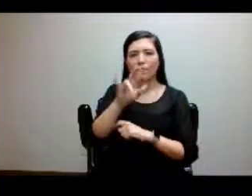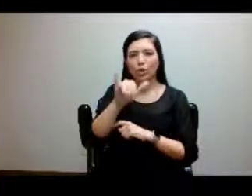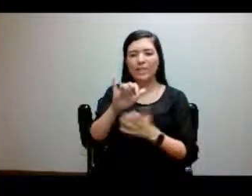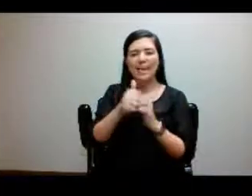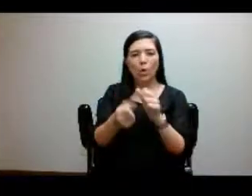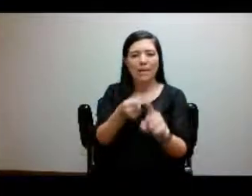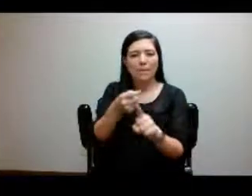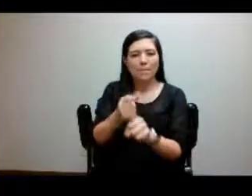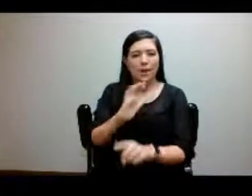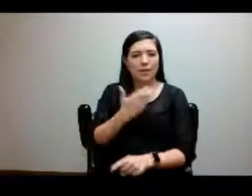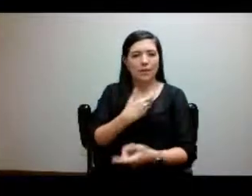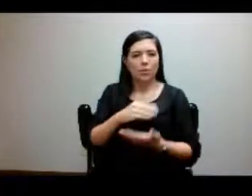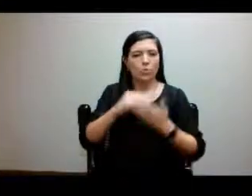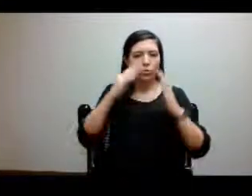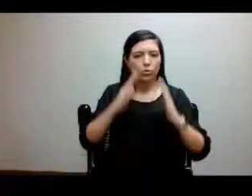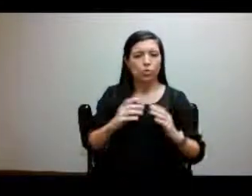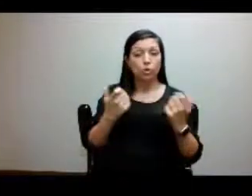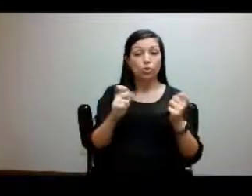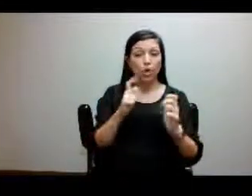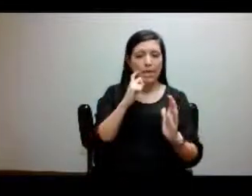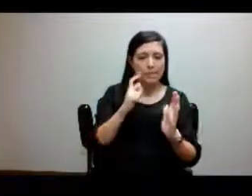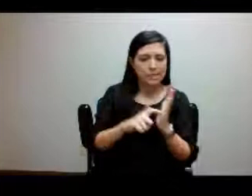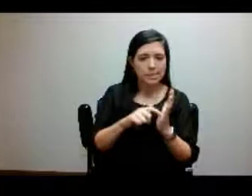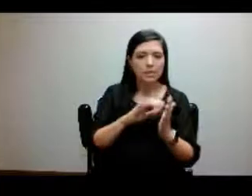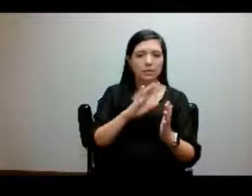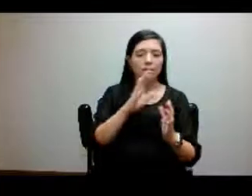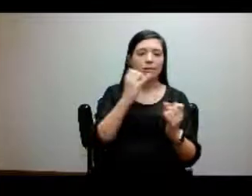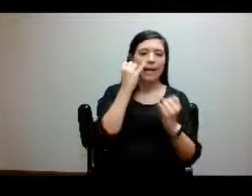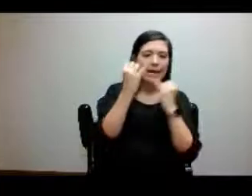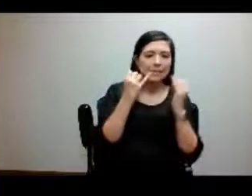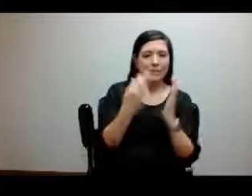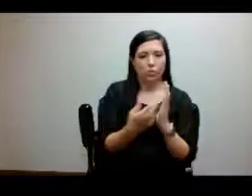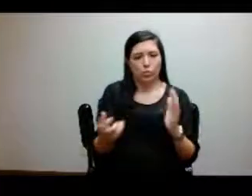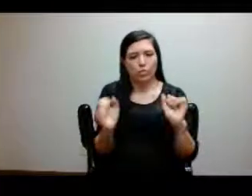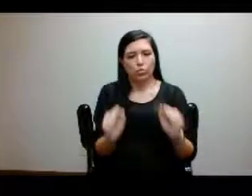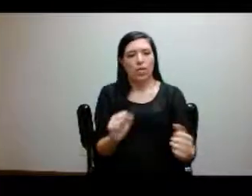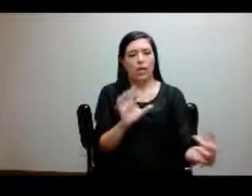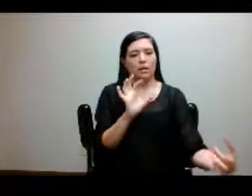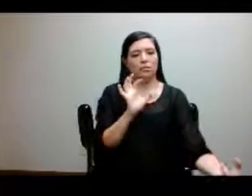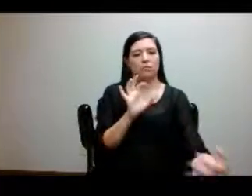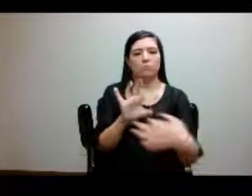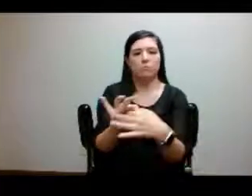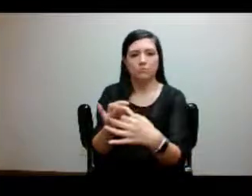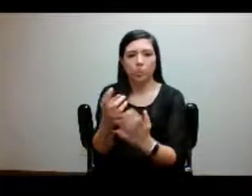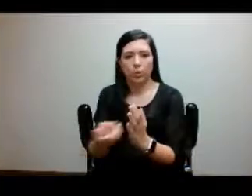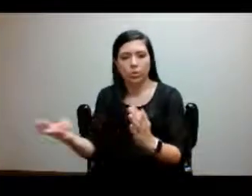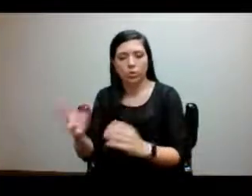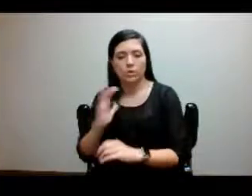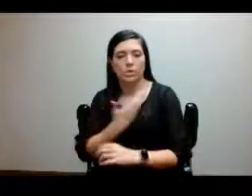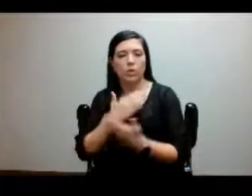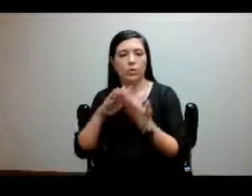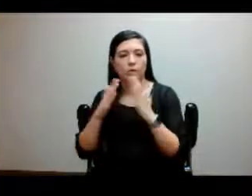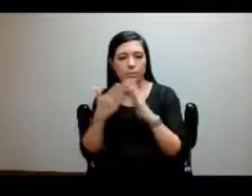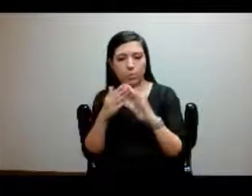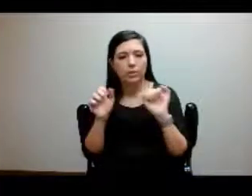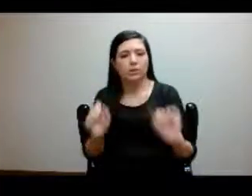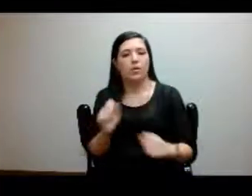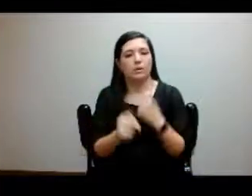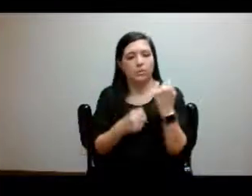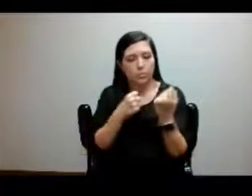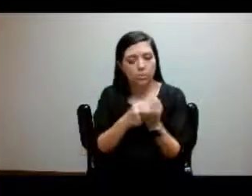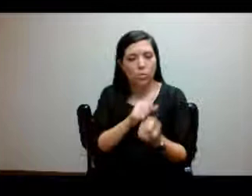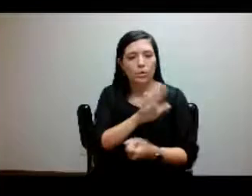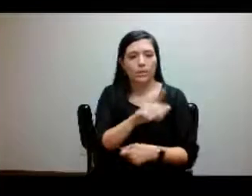as identifying strategies and resources and opportunities to connect our students to resources in our communities to support their